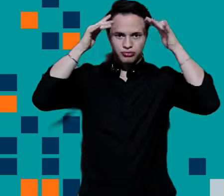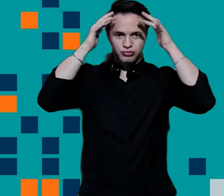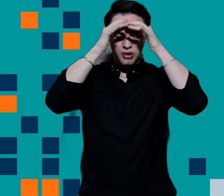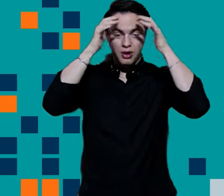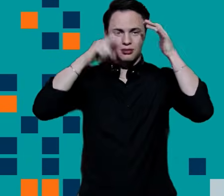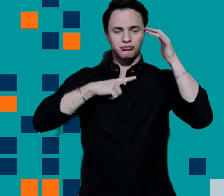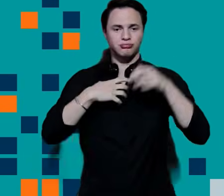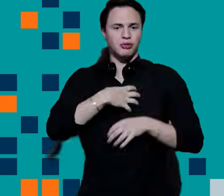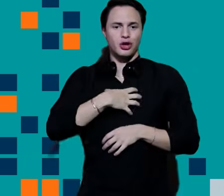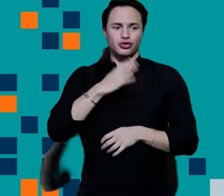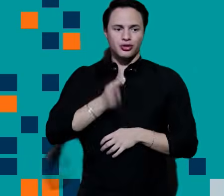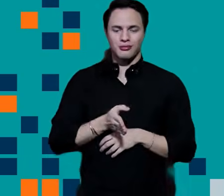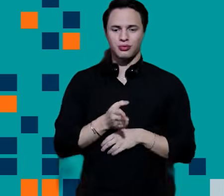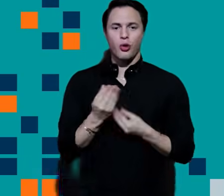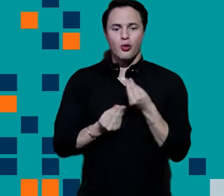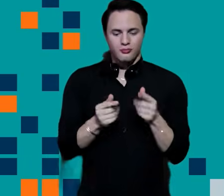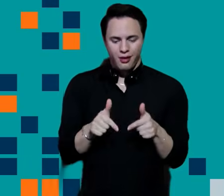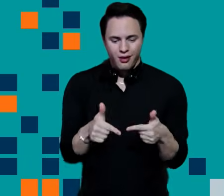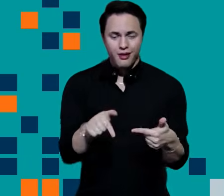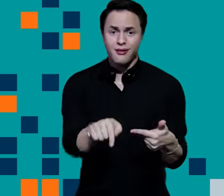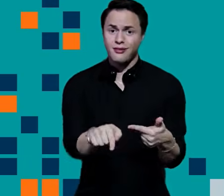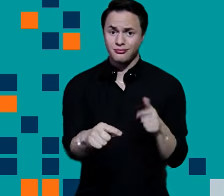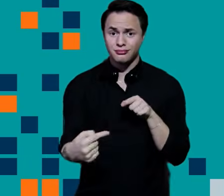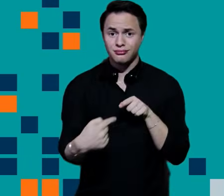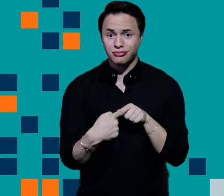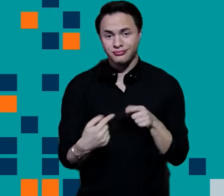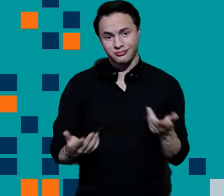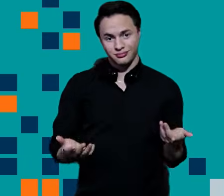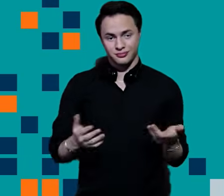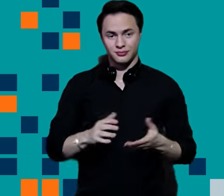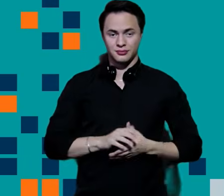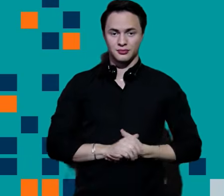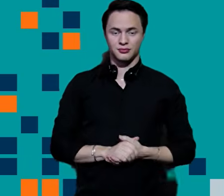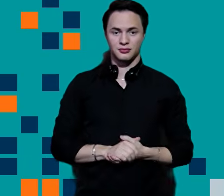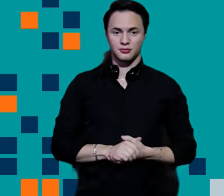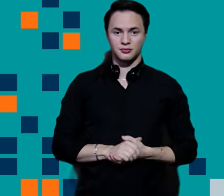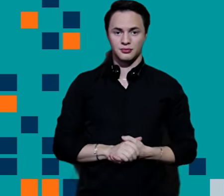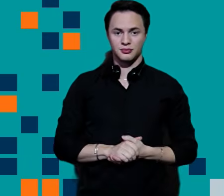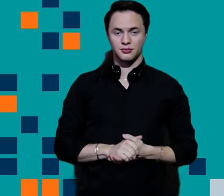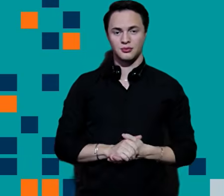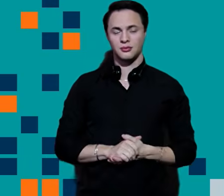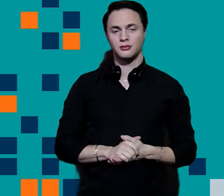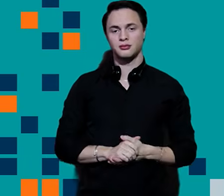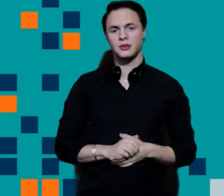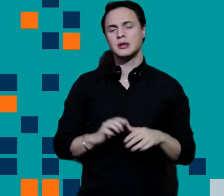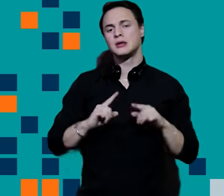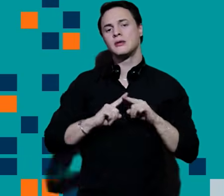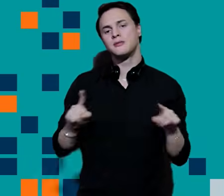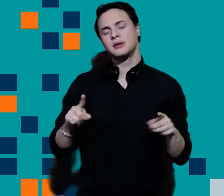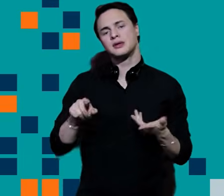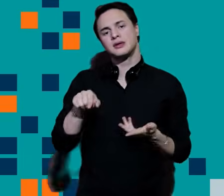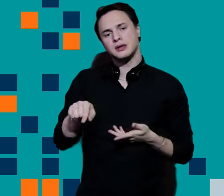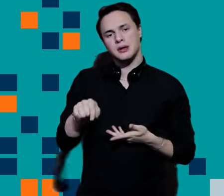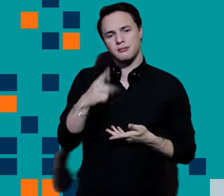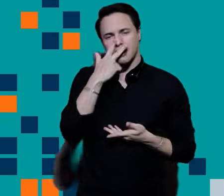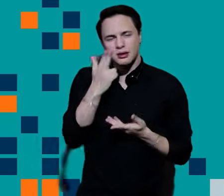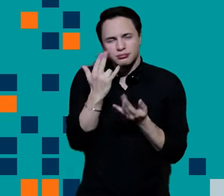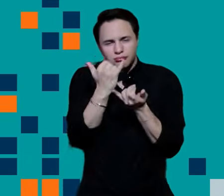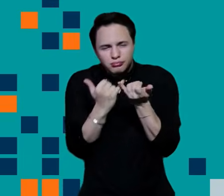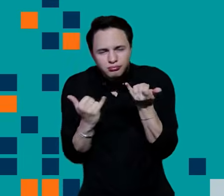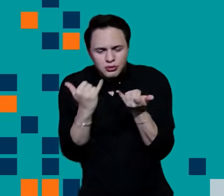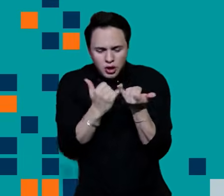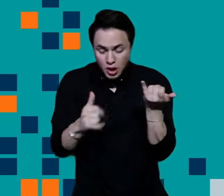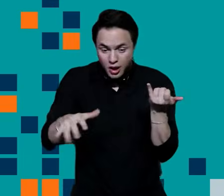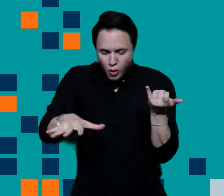of the things that are in it, including the sodium and other additives. But isn't that very similar to the environments that